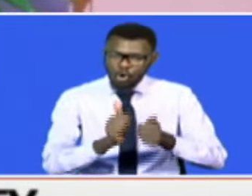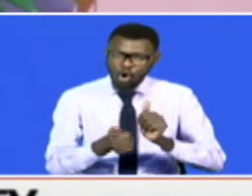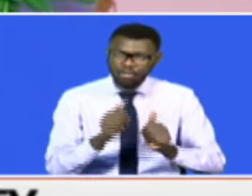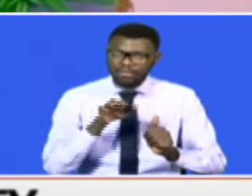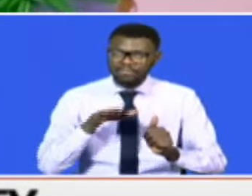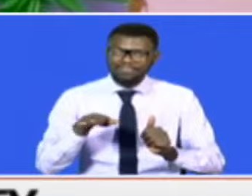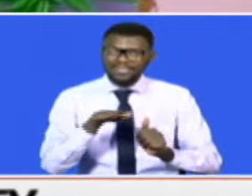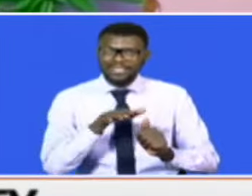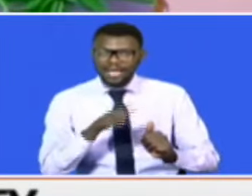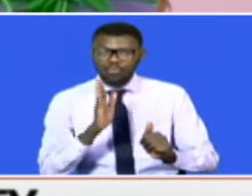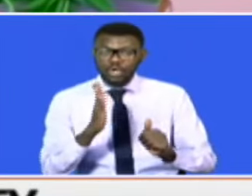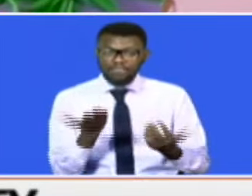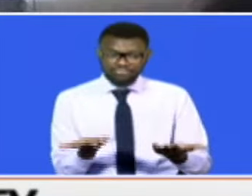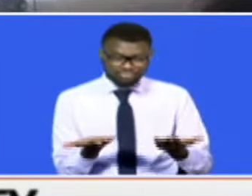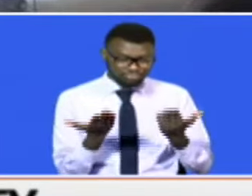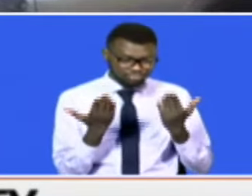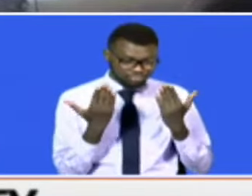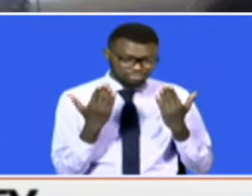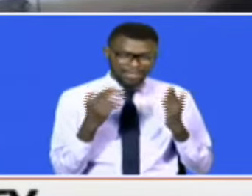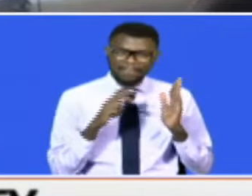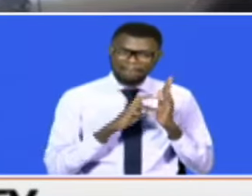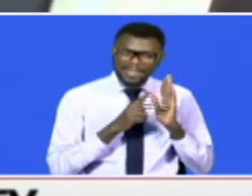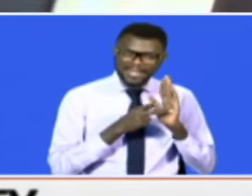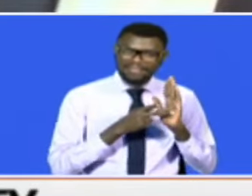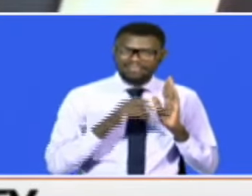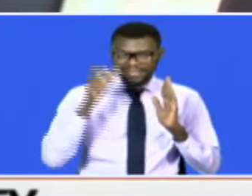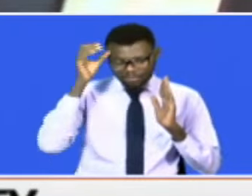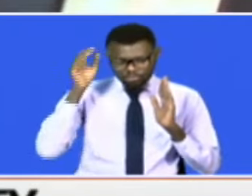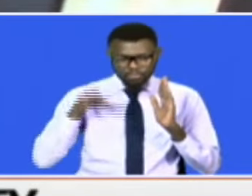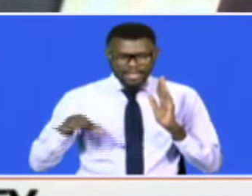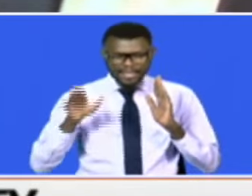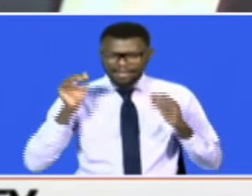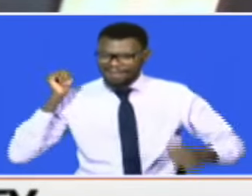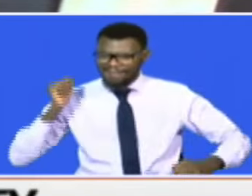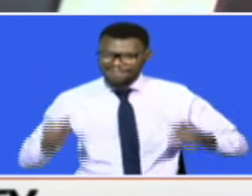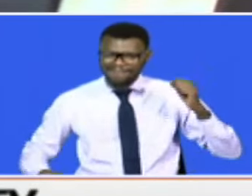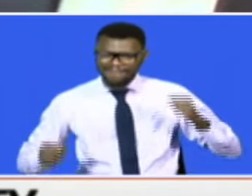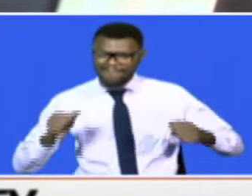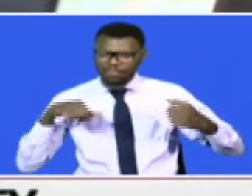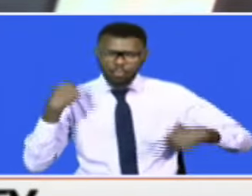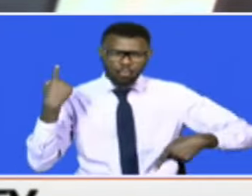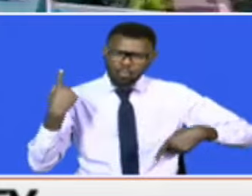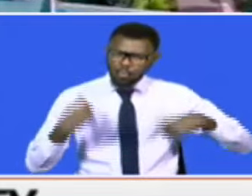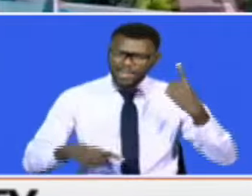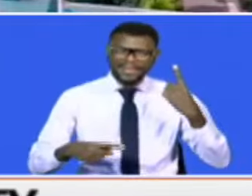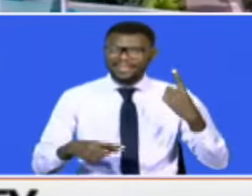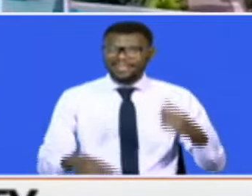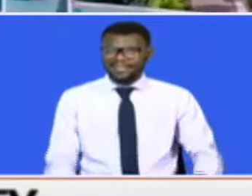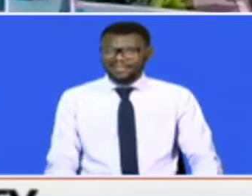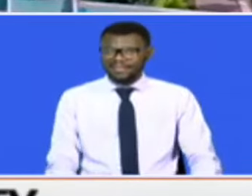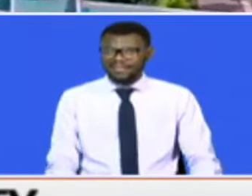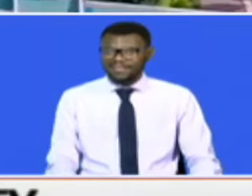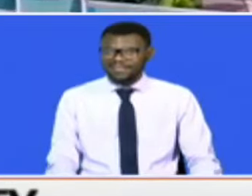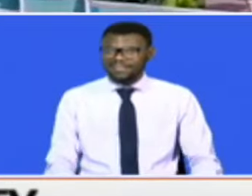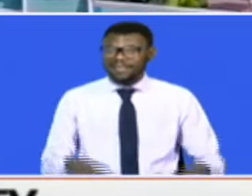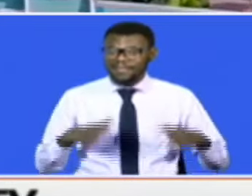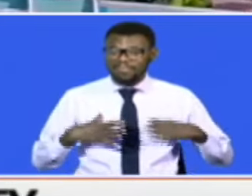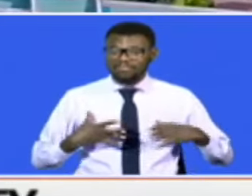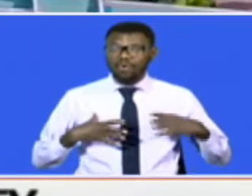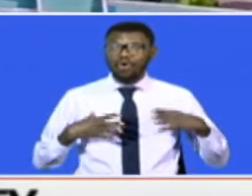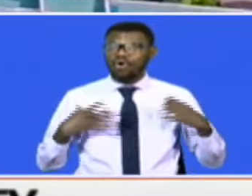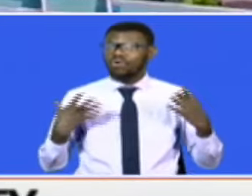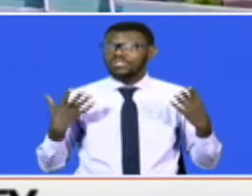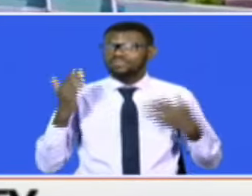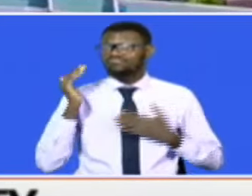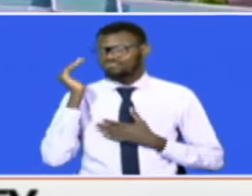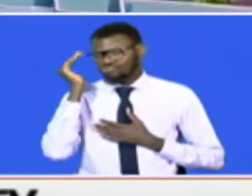reinforce Eldoret's reputation as the city of champions. The people will decide on how to live in this town, what is to be paid, what is